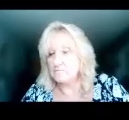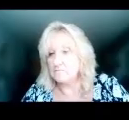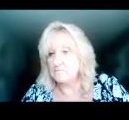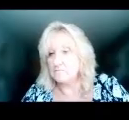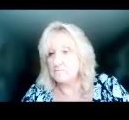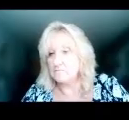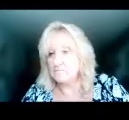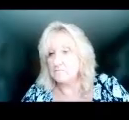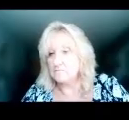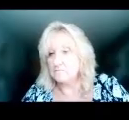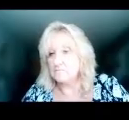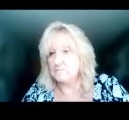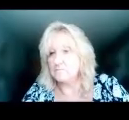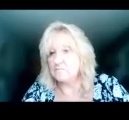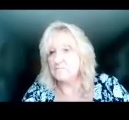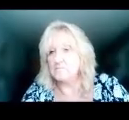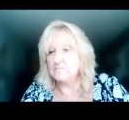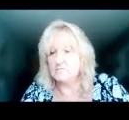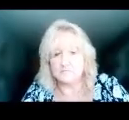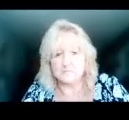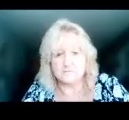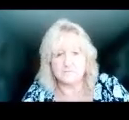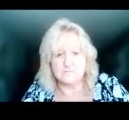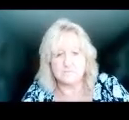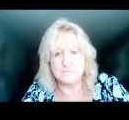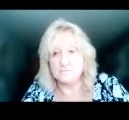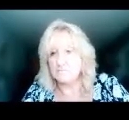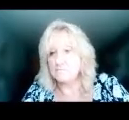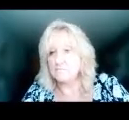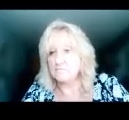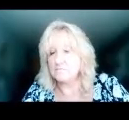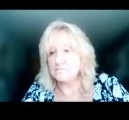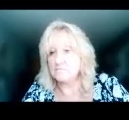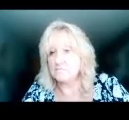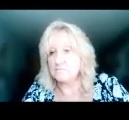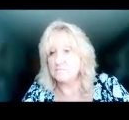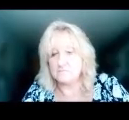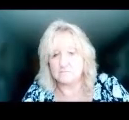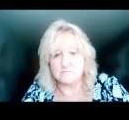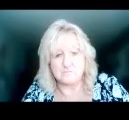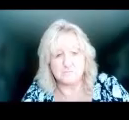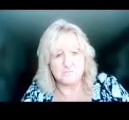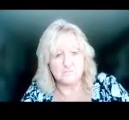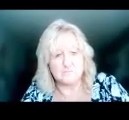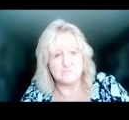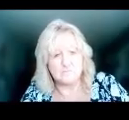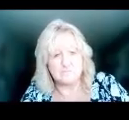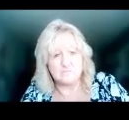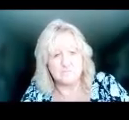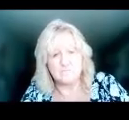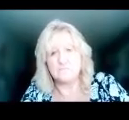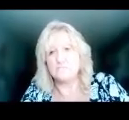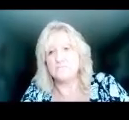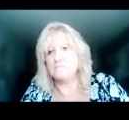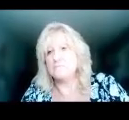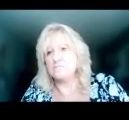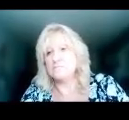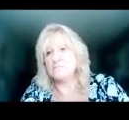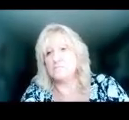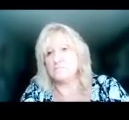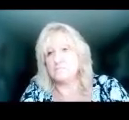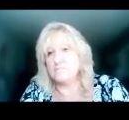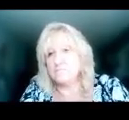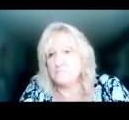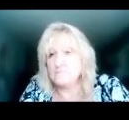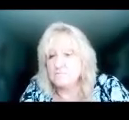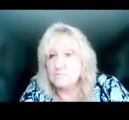that will give you an option on your menu for voice assistants, etc. And if you select that, there should be an option to